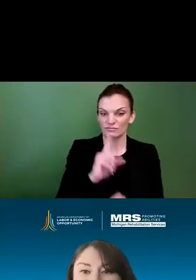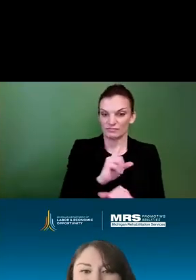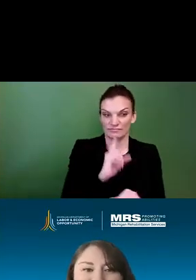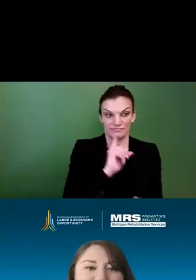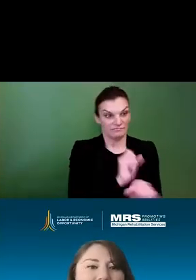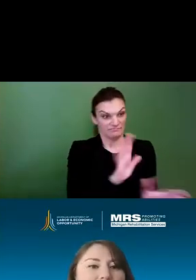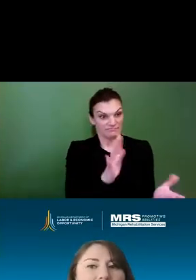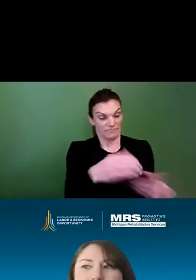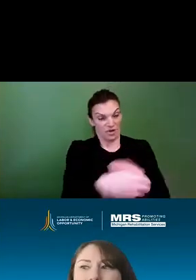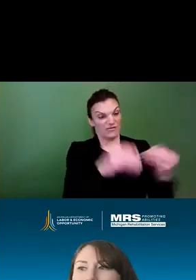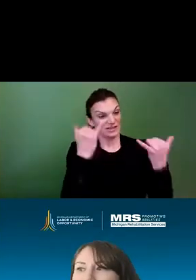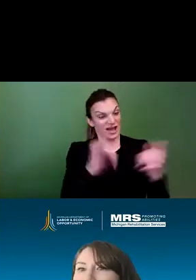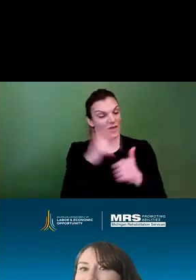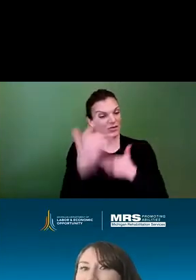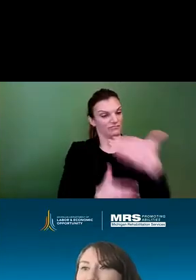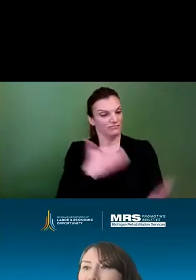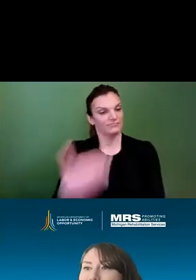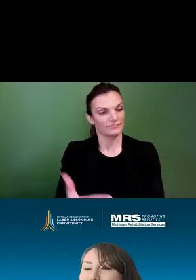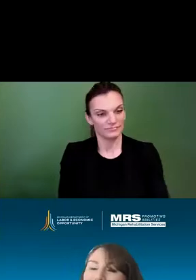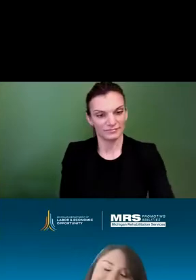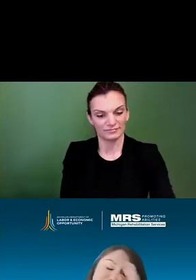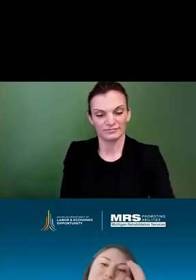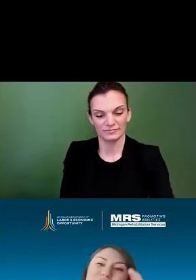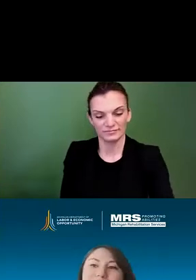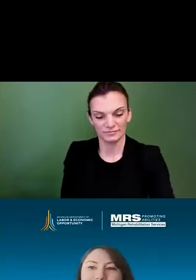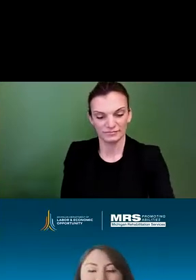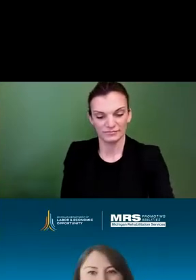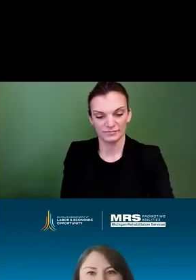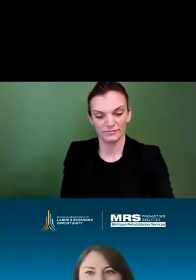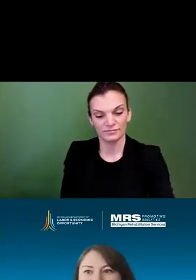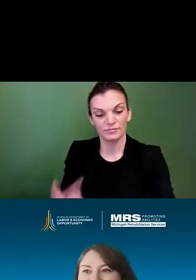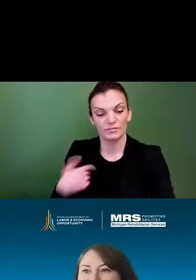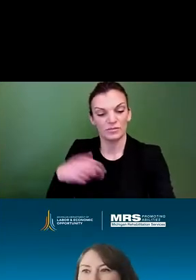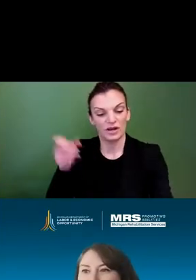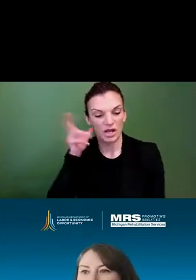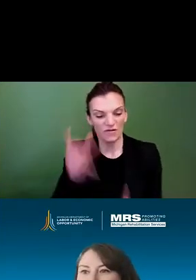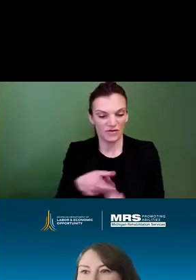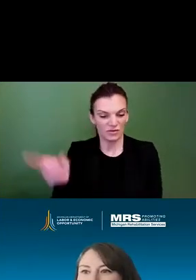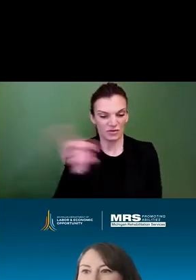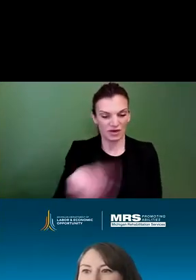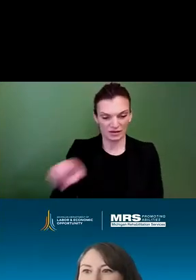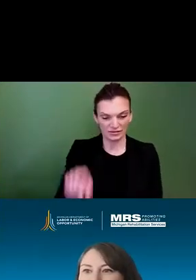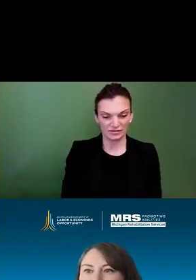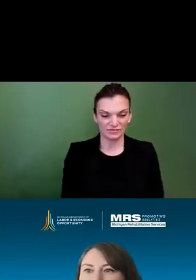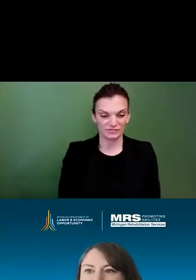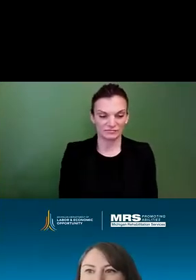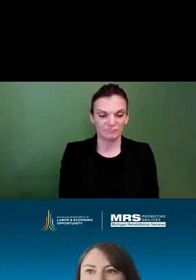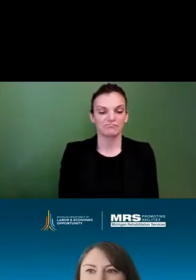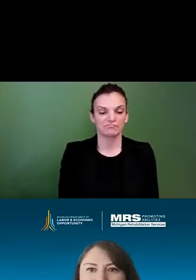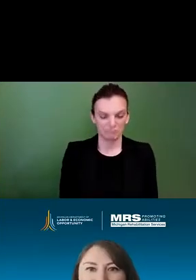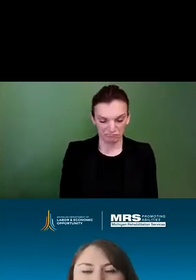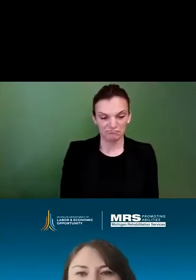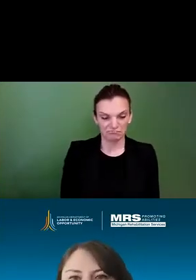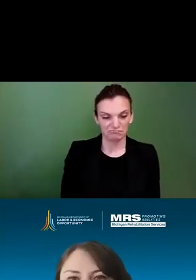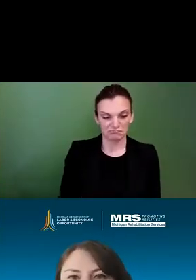now. Next slide. So we want to hear from you guys. The poll is going to launch with our first